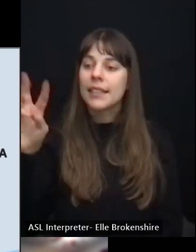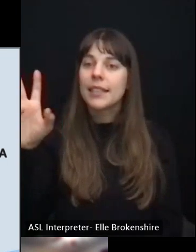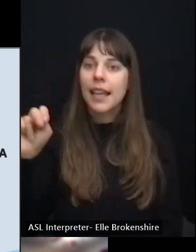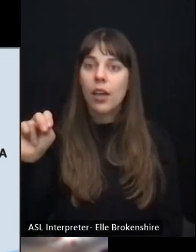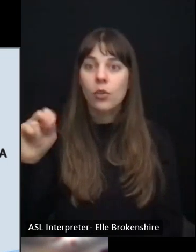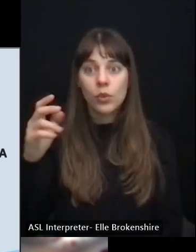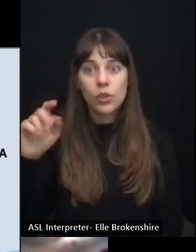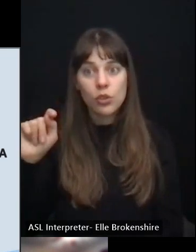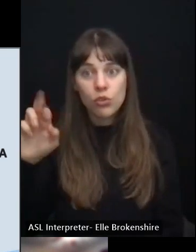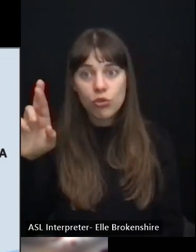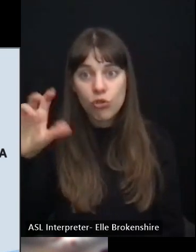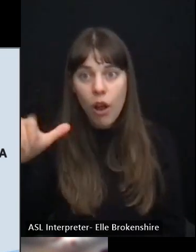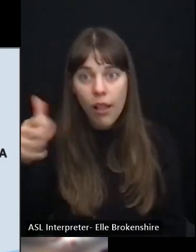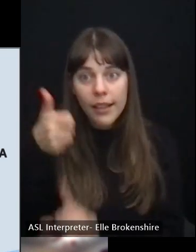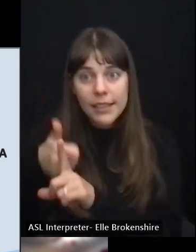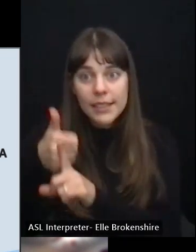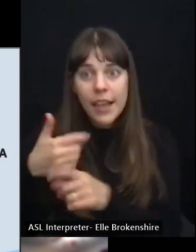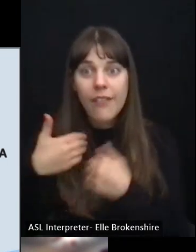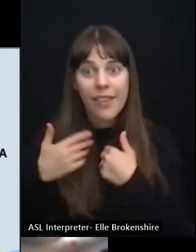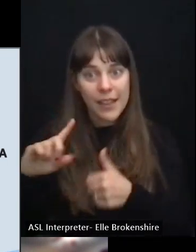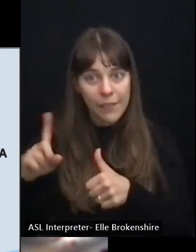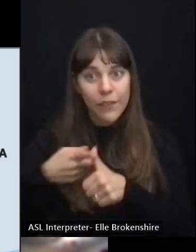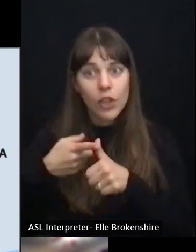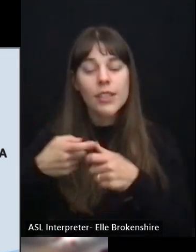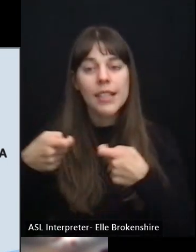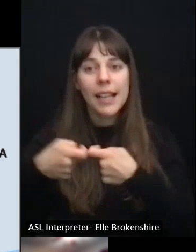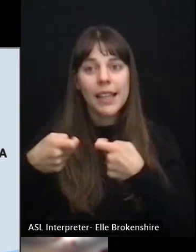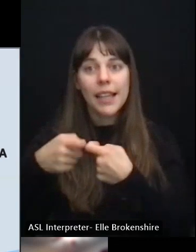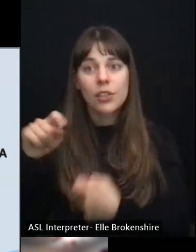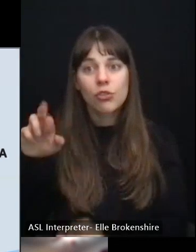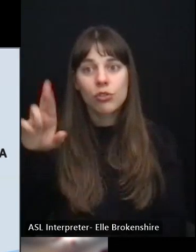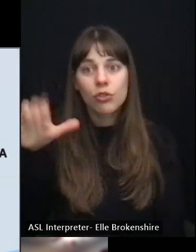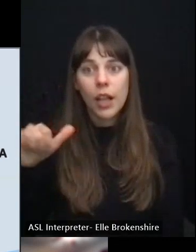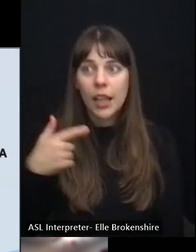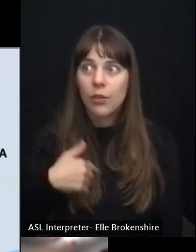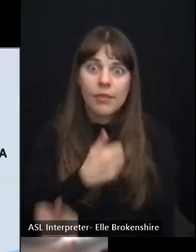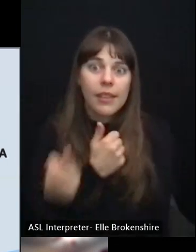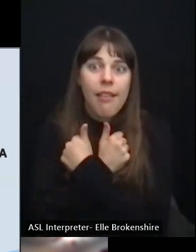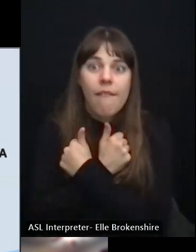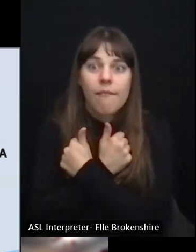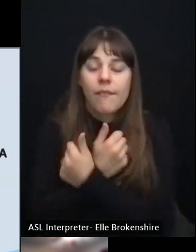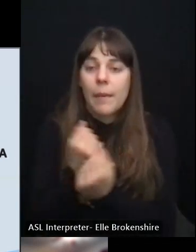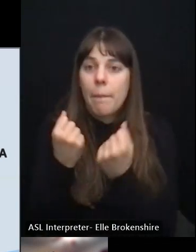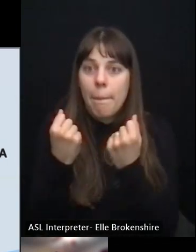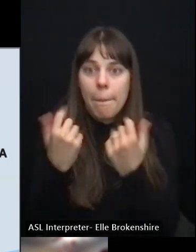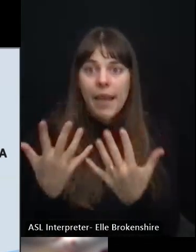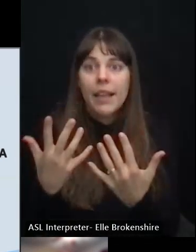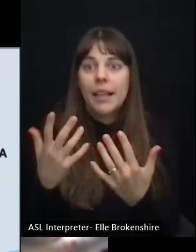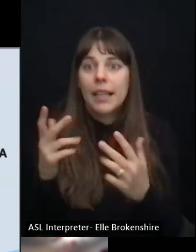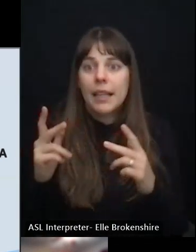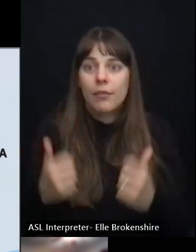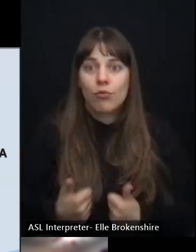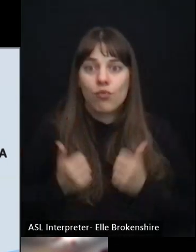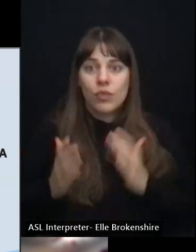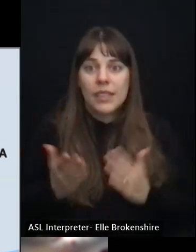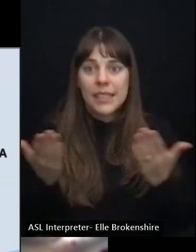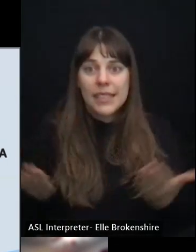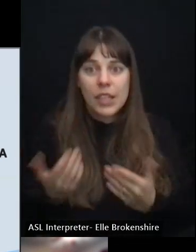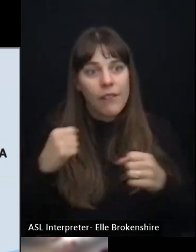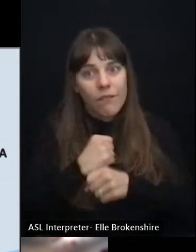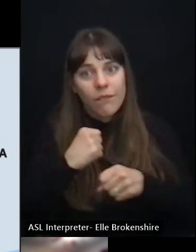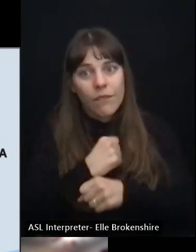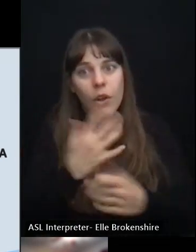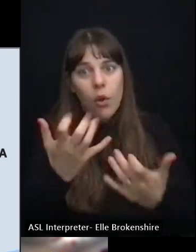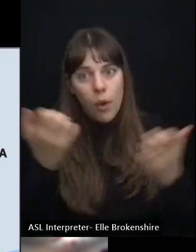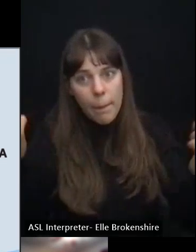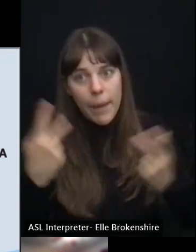our trolleys. And as you know, a lot of our neighbors have fought to get them back. Yeah, I can take that